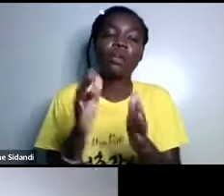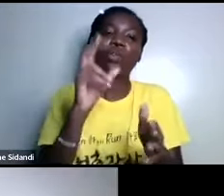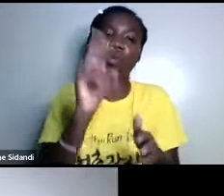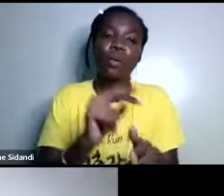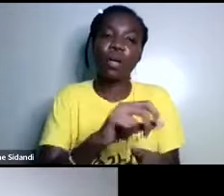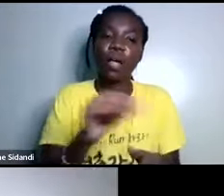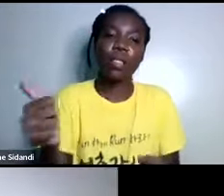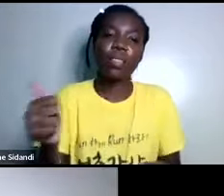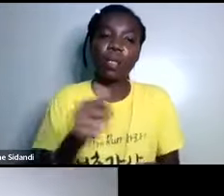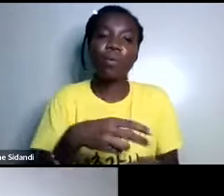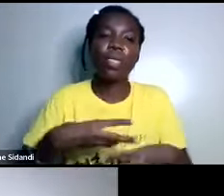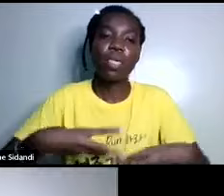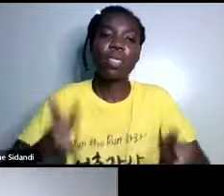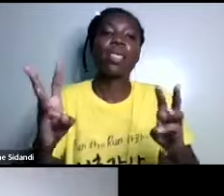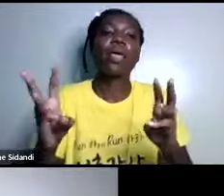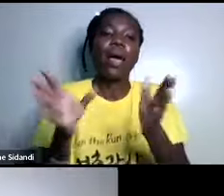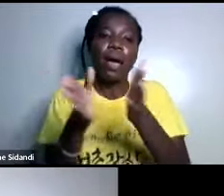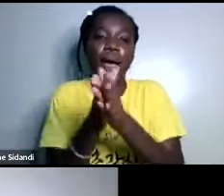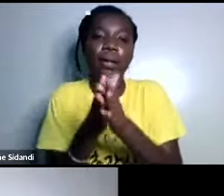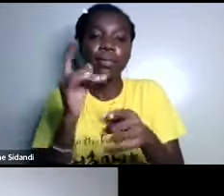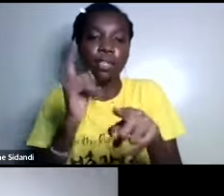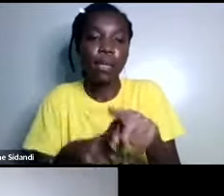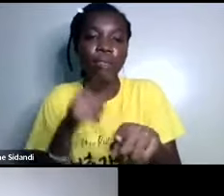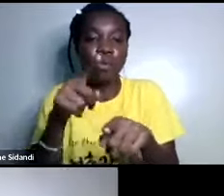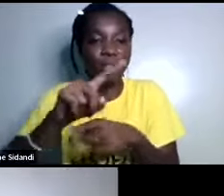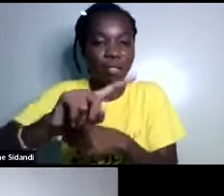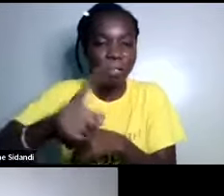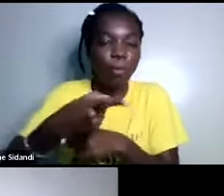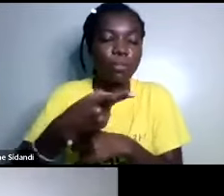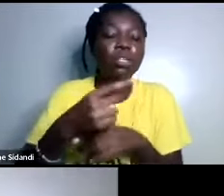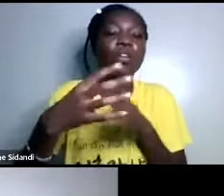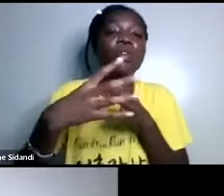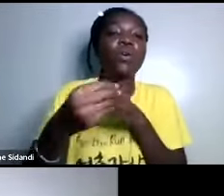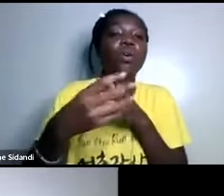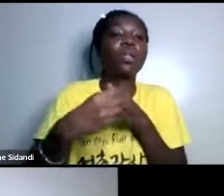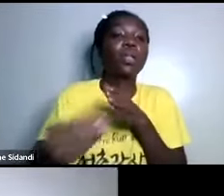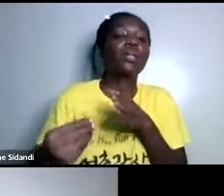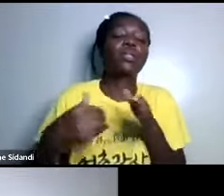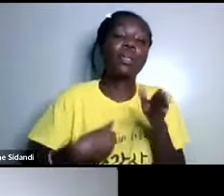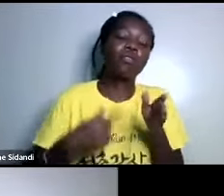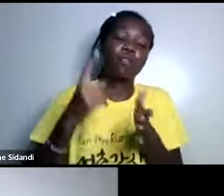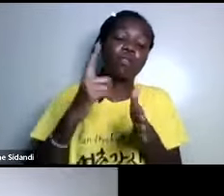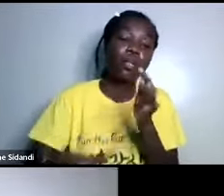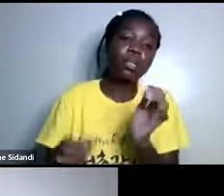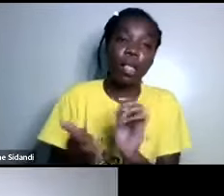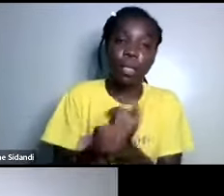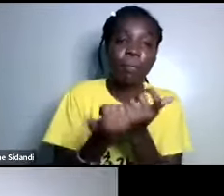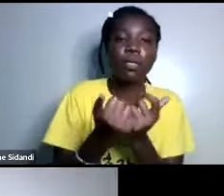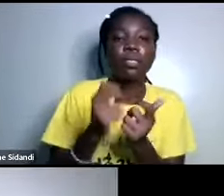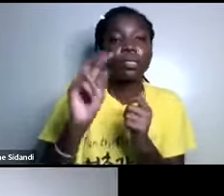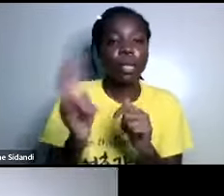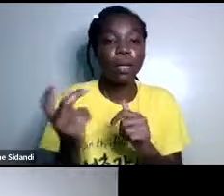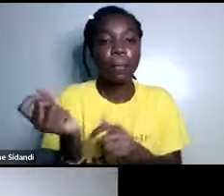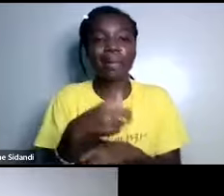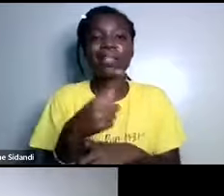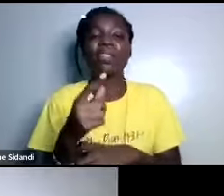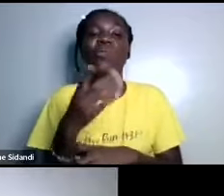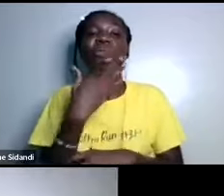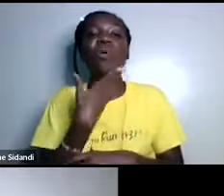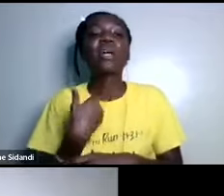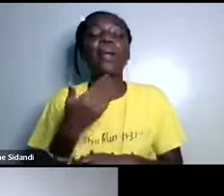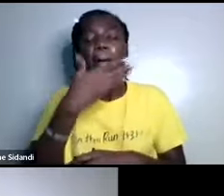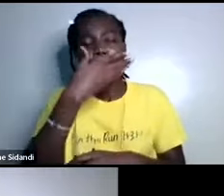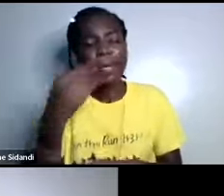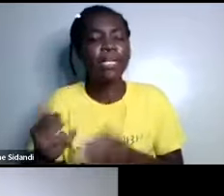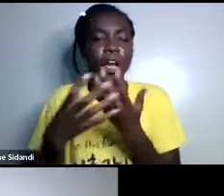will happen is once you start pumping $1,000, you know what kind of clients you've got, what kind of prospects. Second month, you want better prospects, you write better copy,